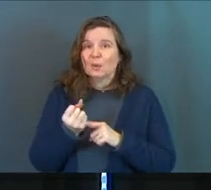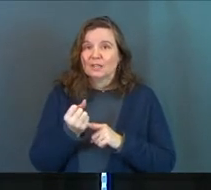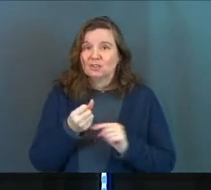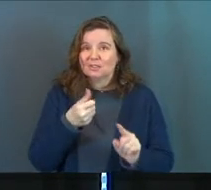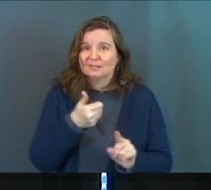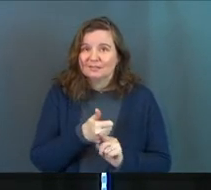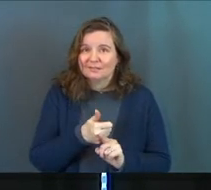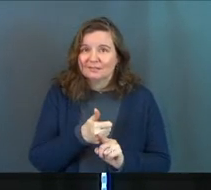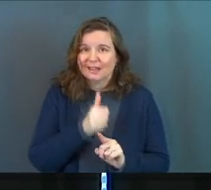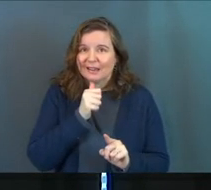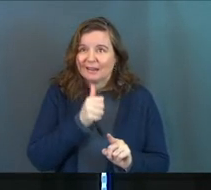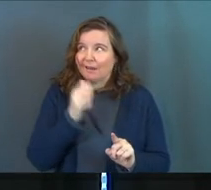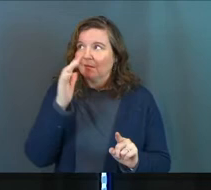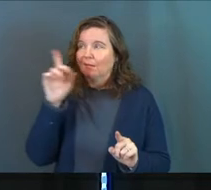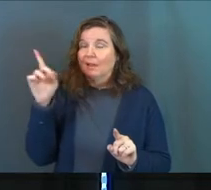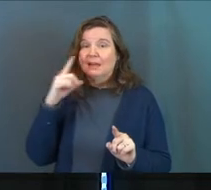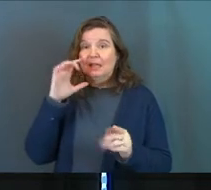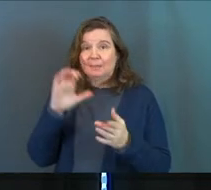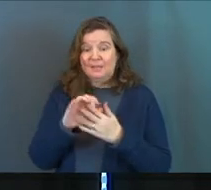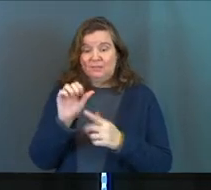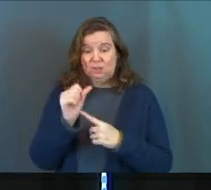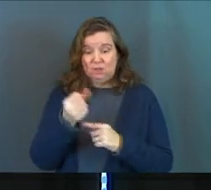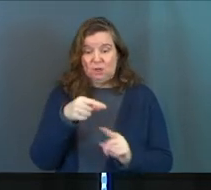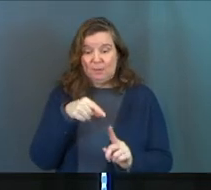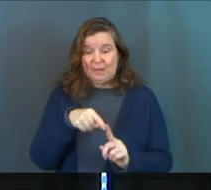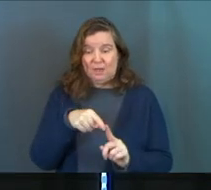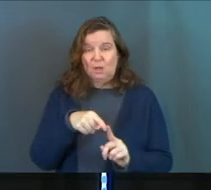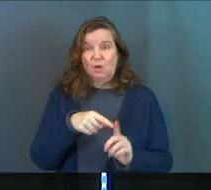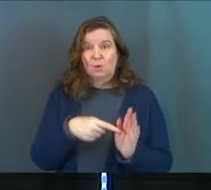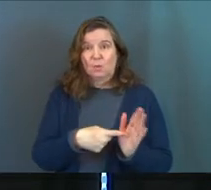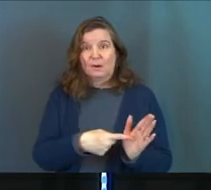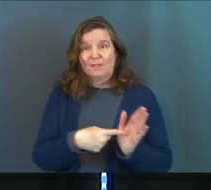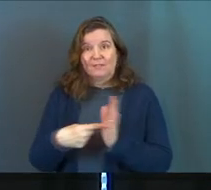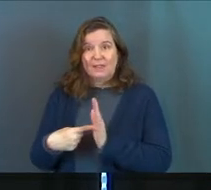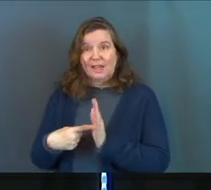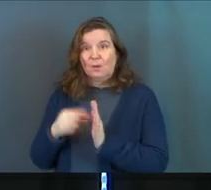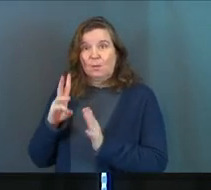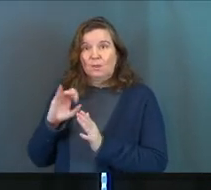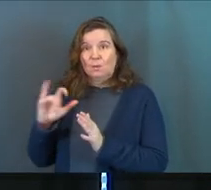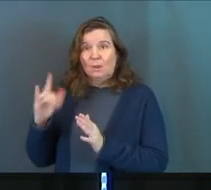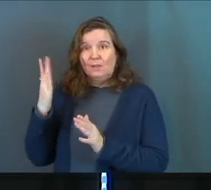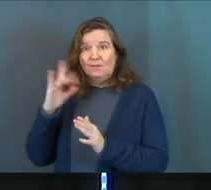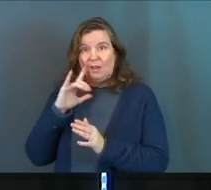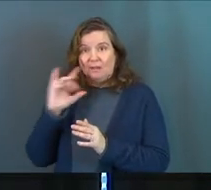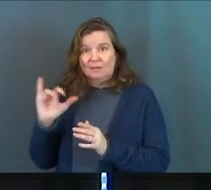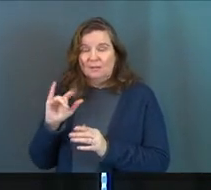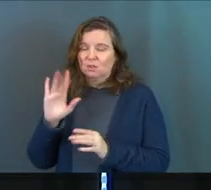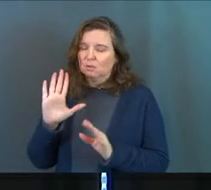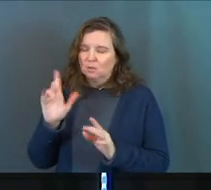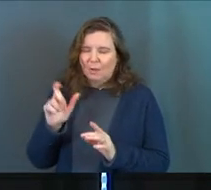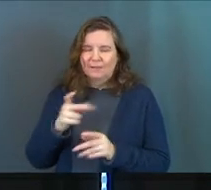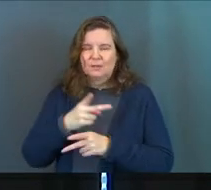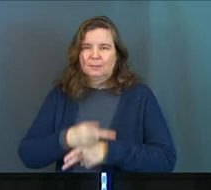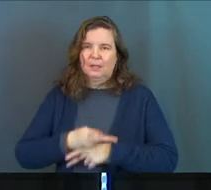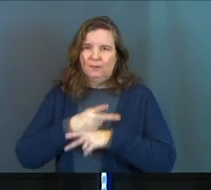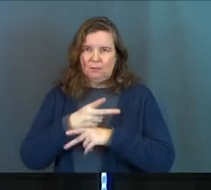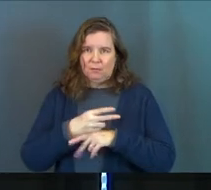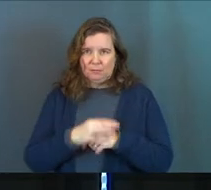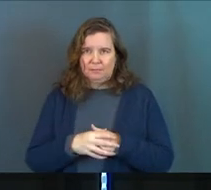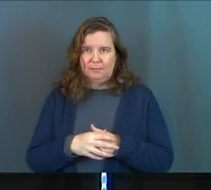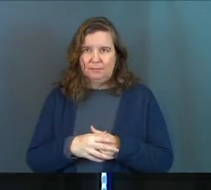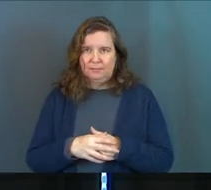circumstances. And he believes his circumstances reflect what the will of God is. You've got to be careful.